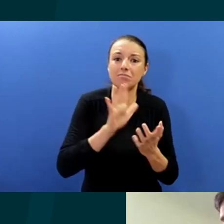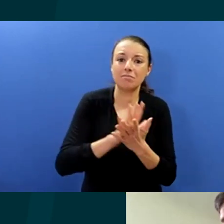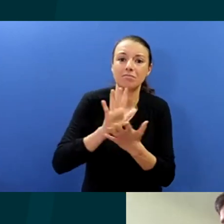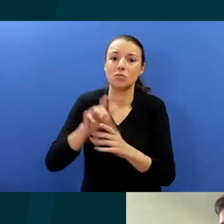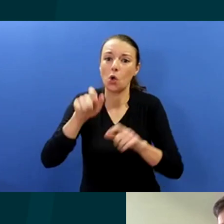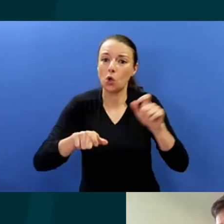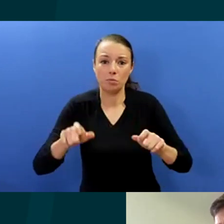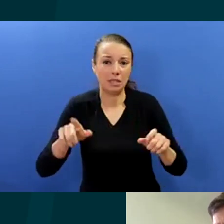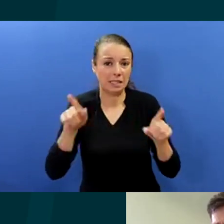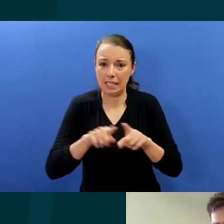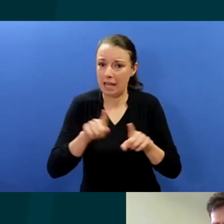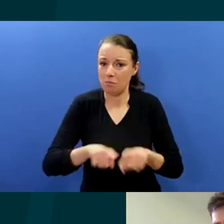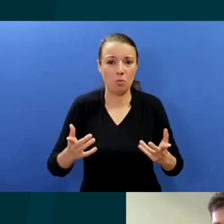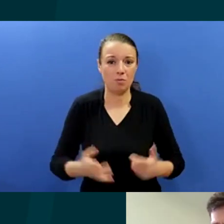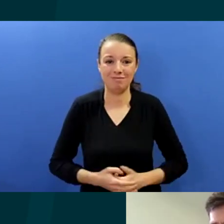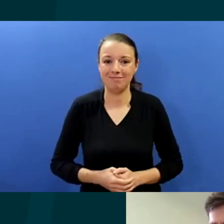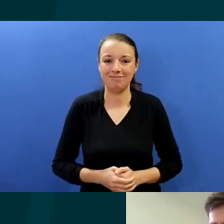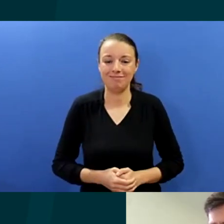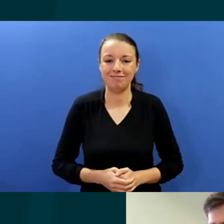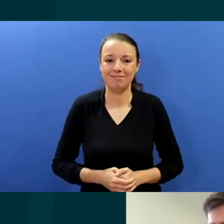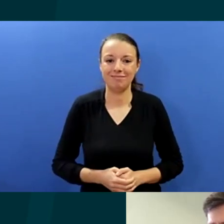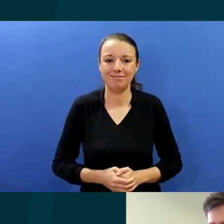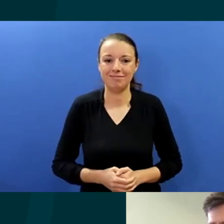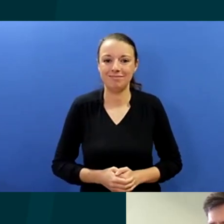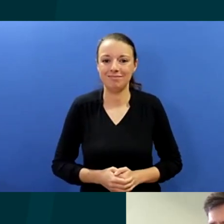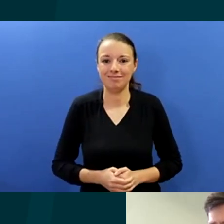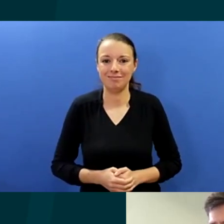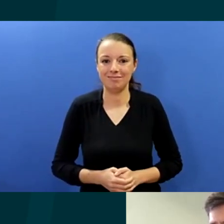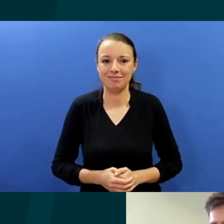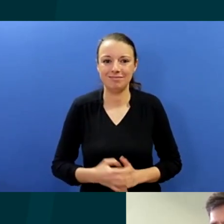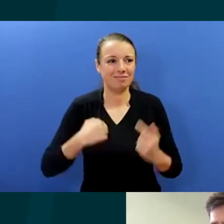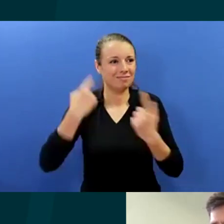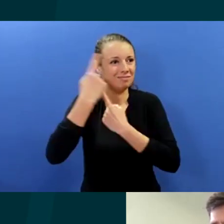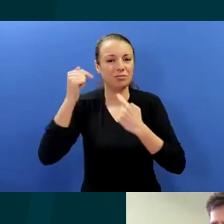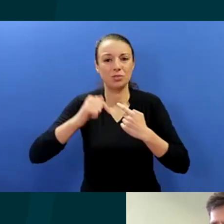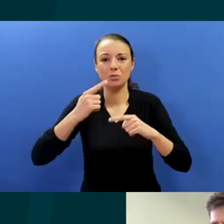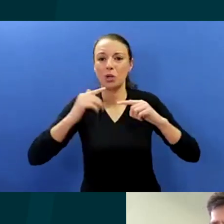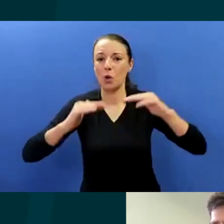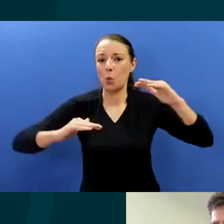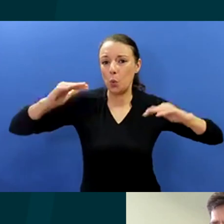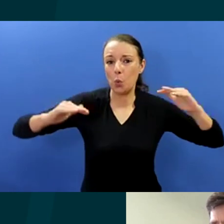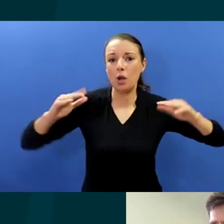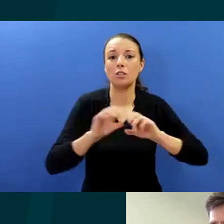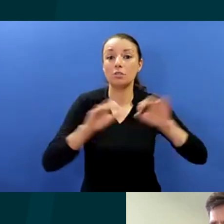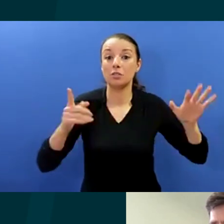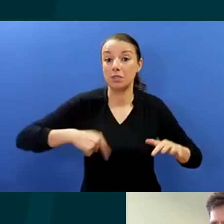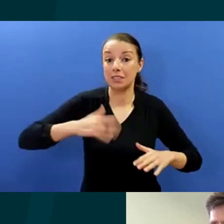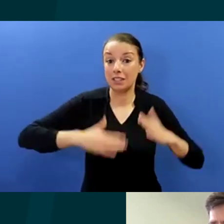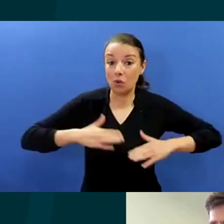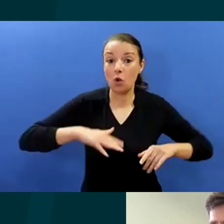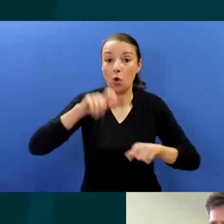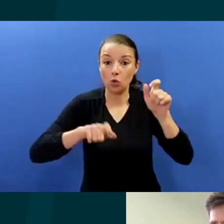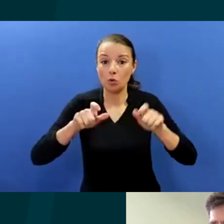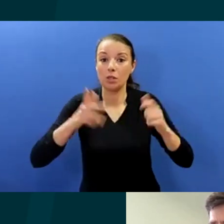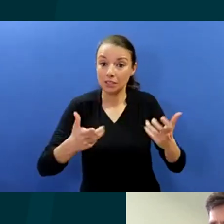to balance. I mean, we are happy for everyone who wants to work with us and who wants to participate, but